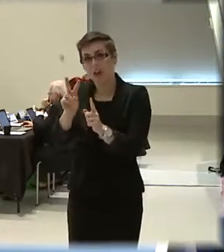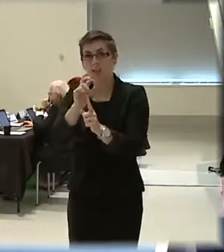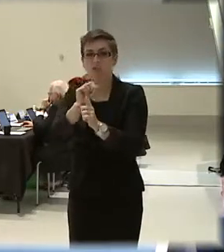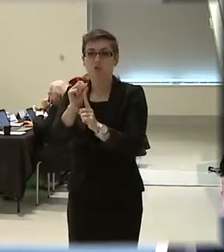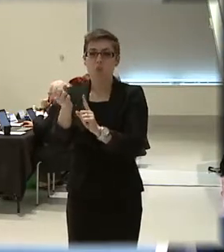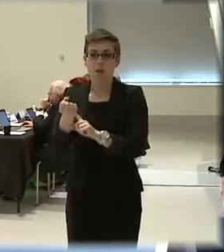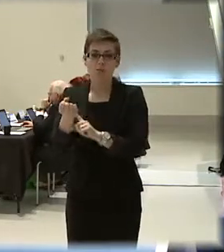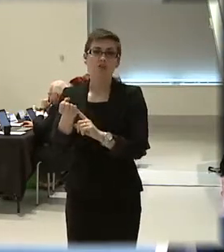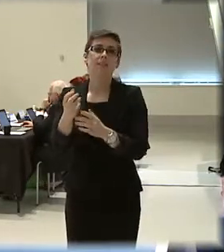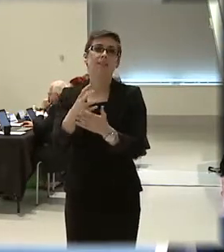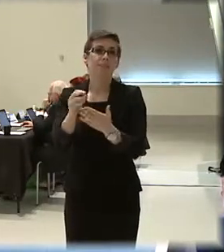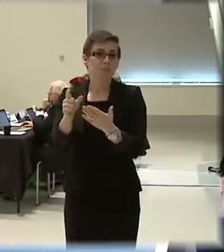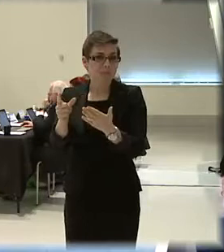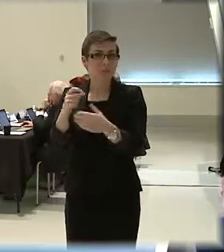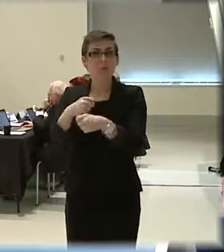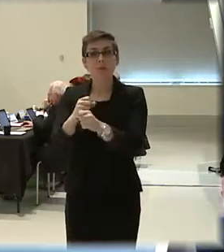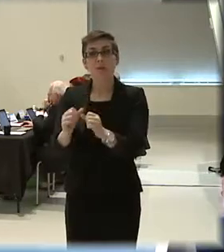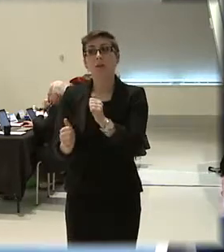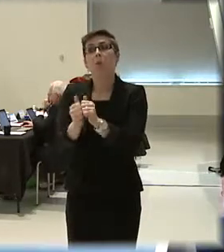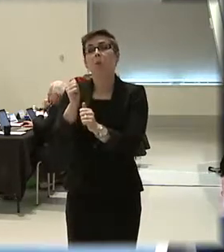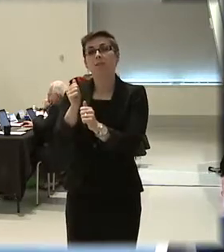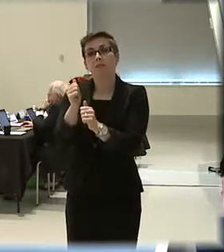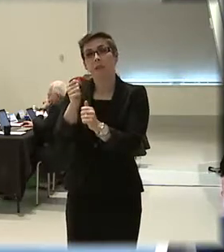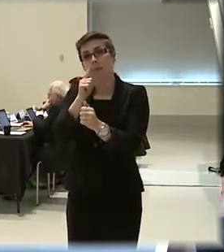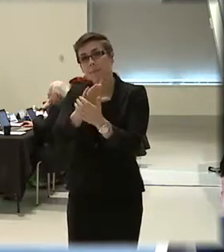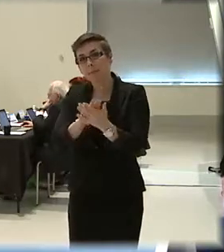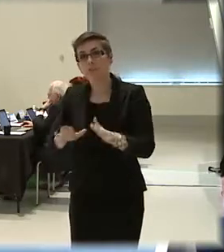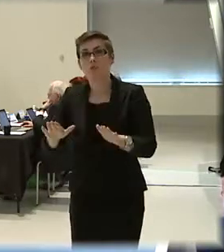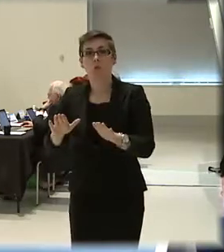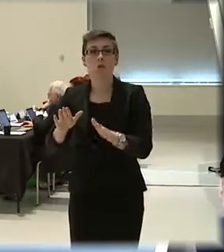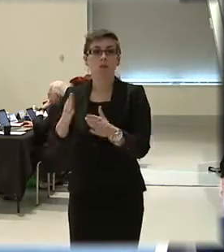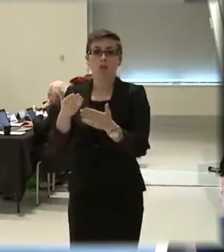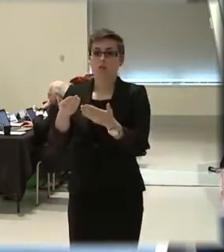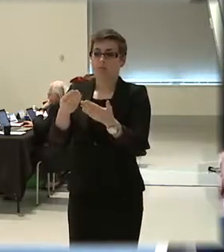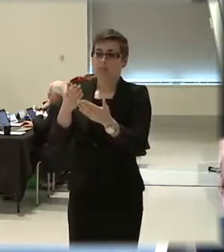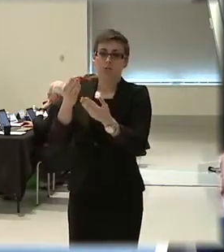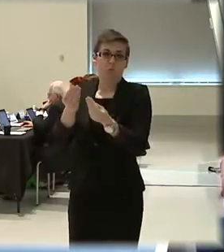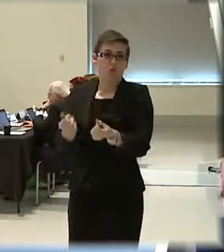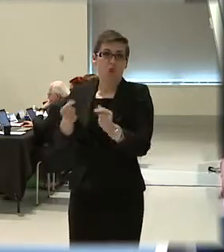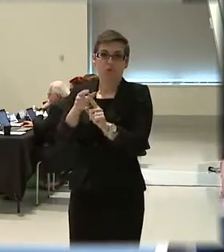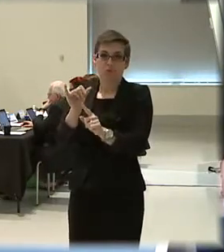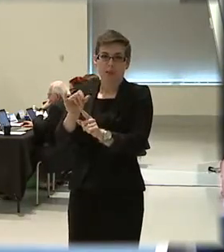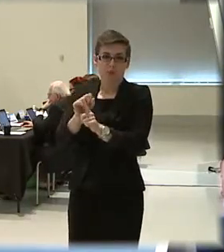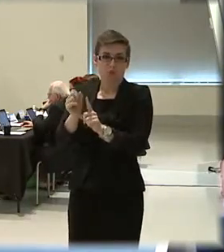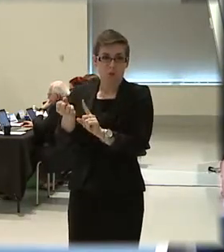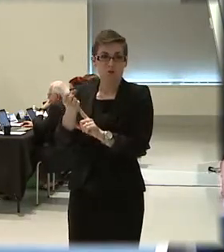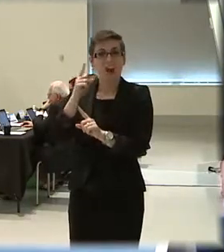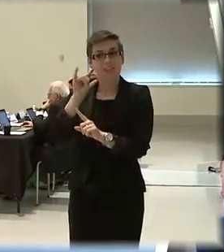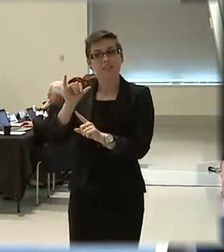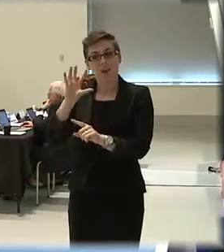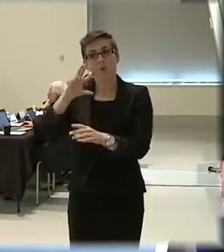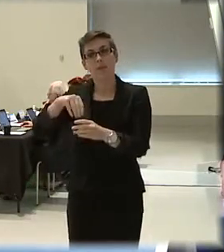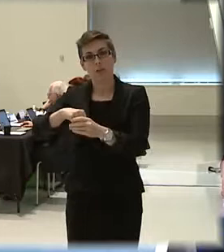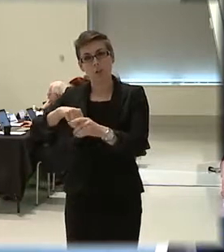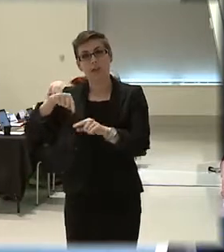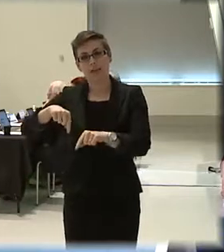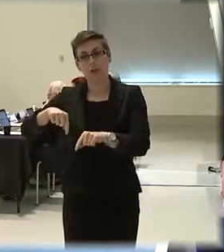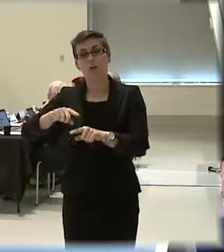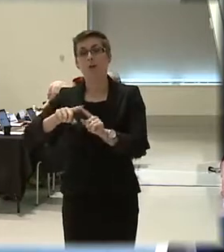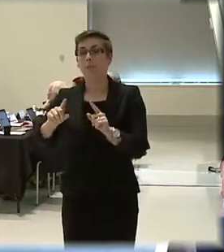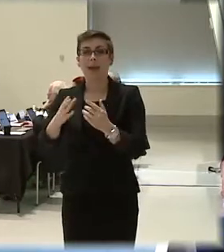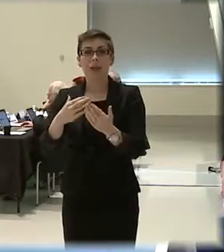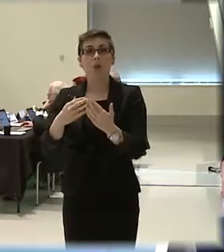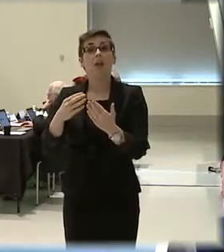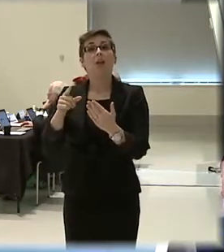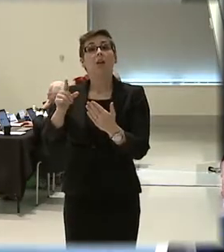in making the most peaceful outcome in those situations. And I think that's going to be really important here. And